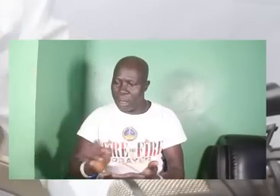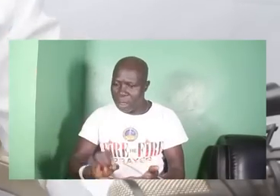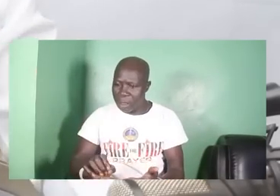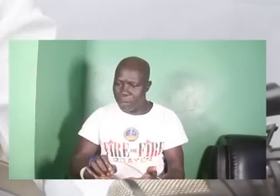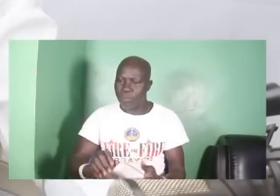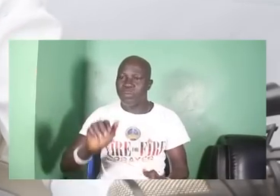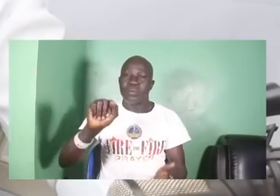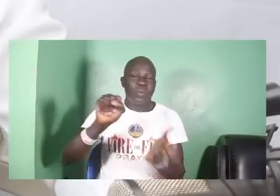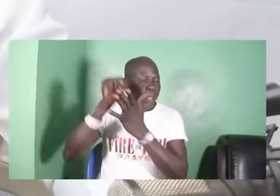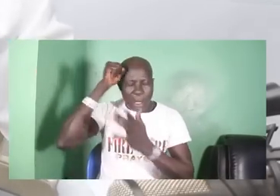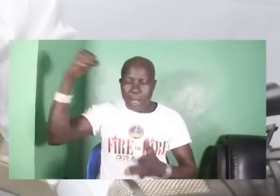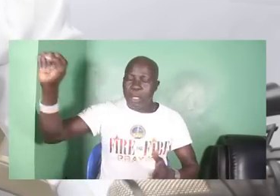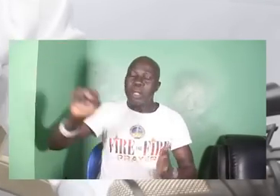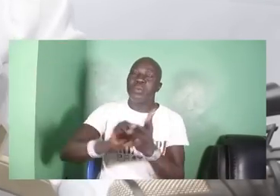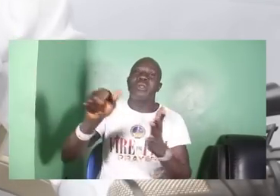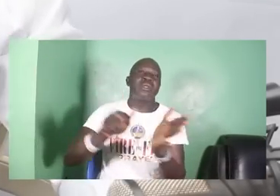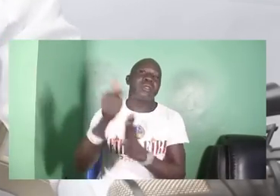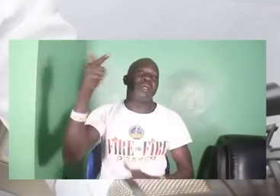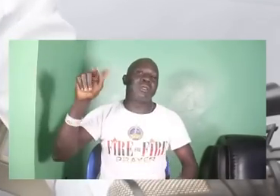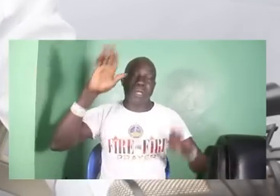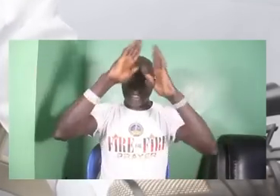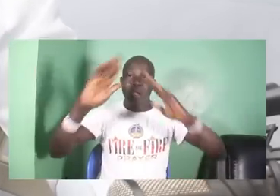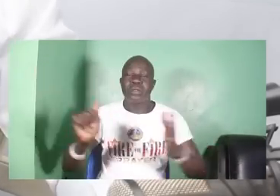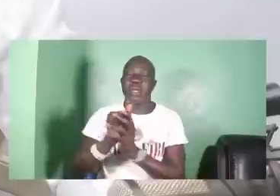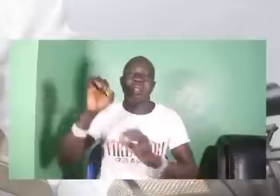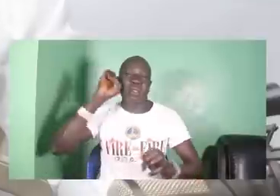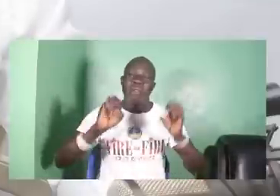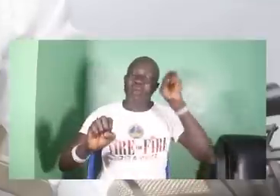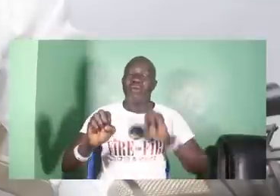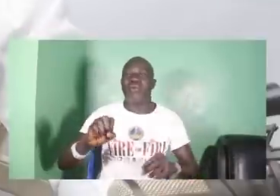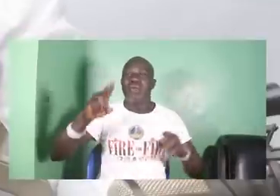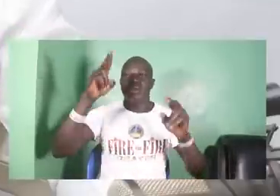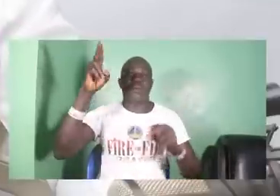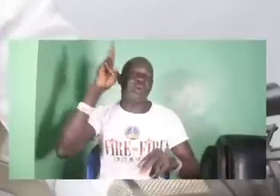it academy guest house and event hall